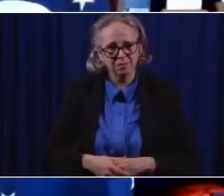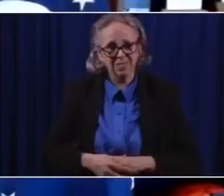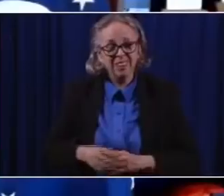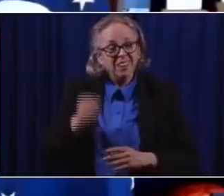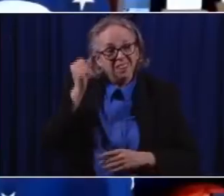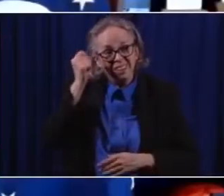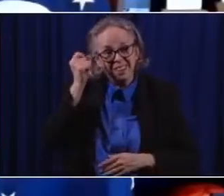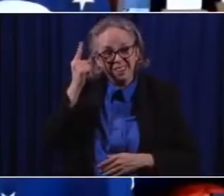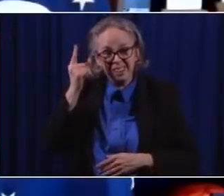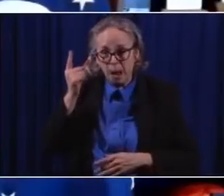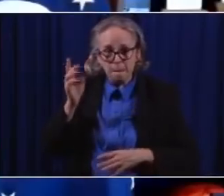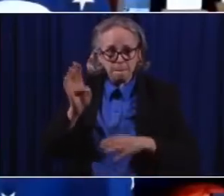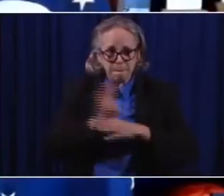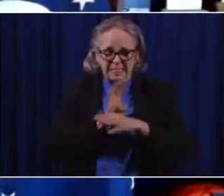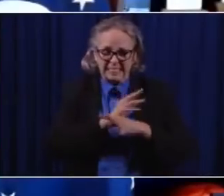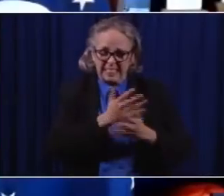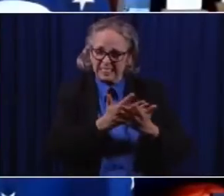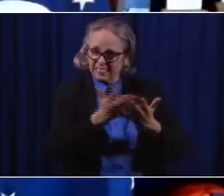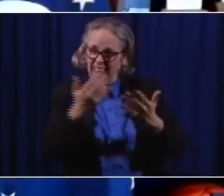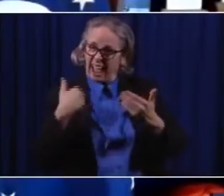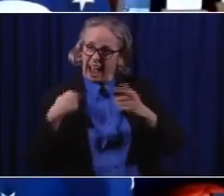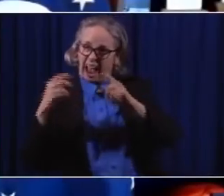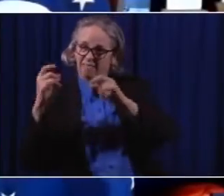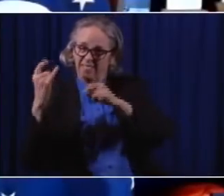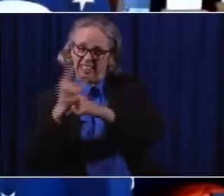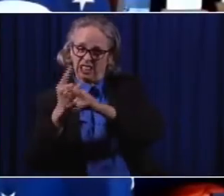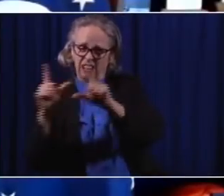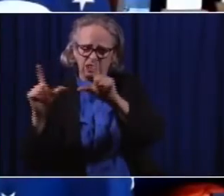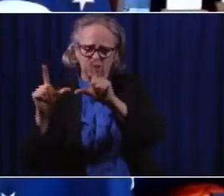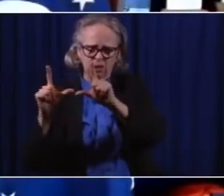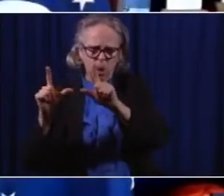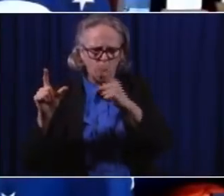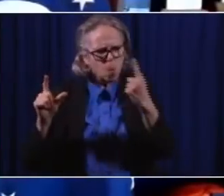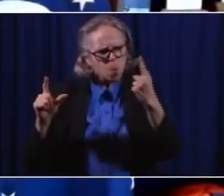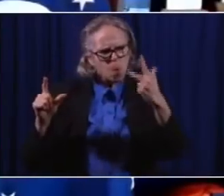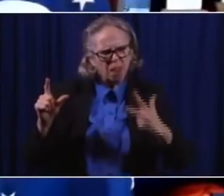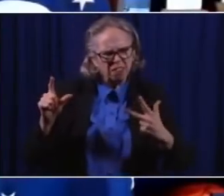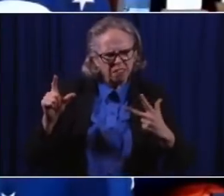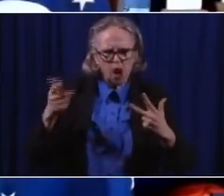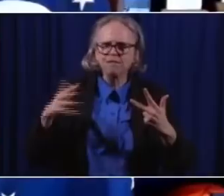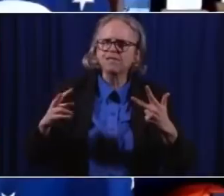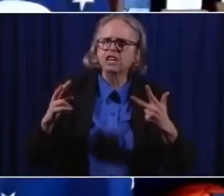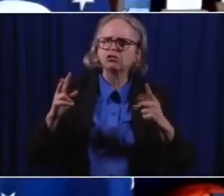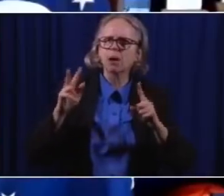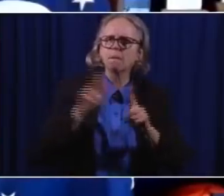for that money so far, and you can make sure that you get your